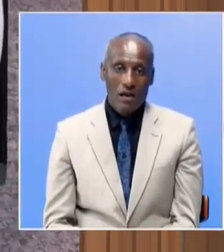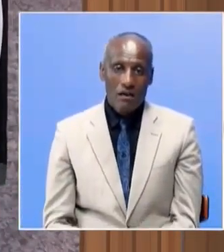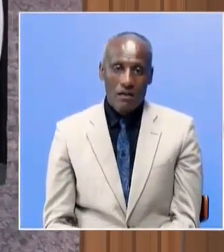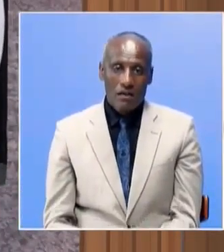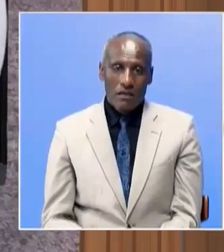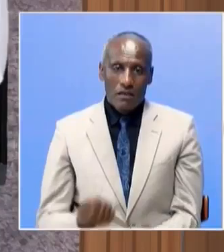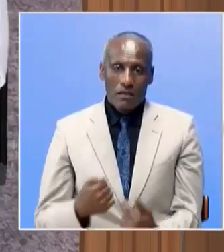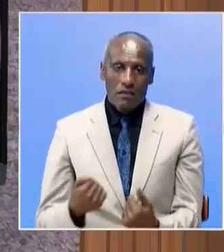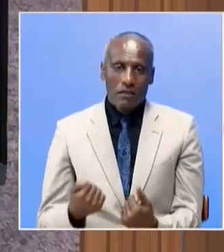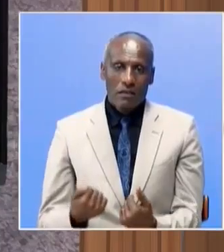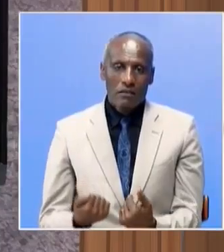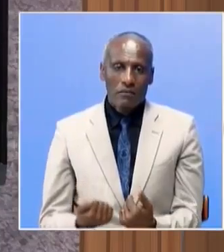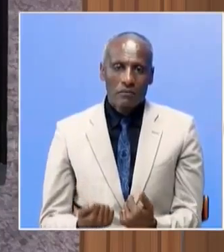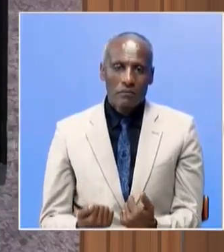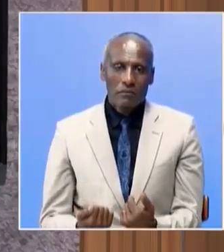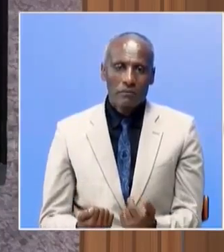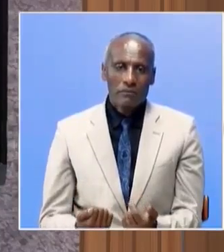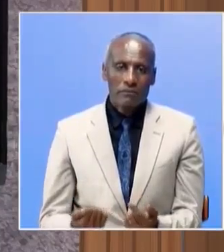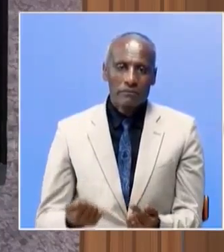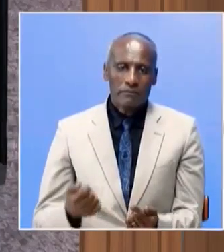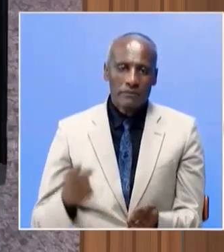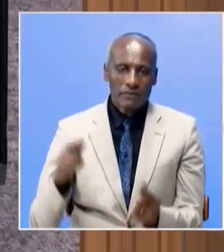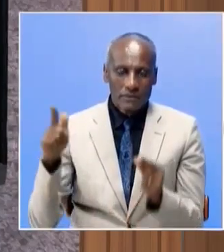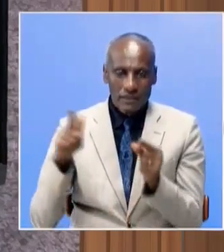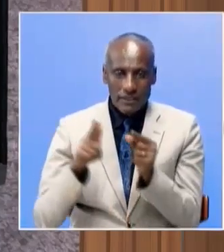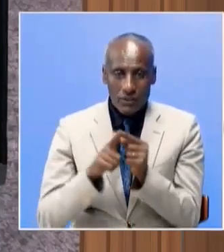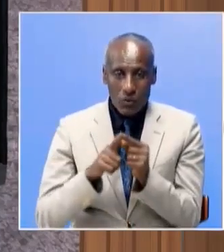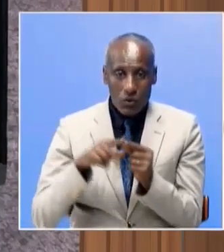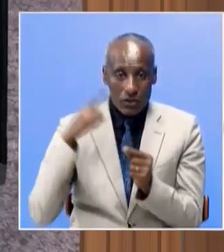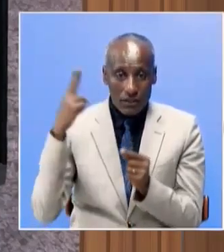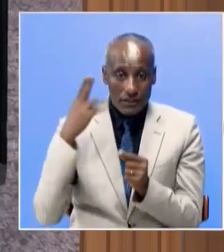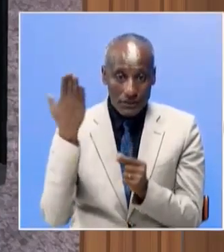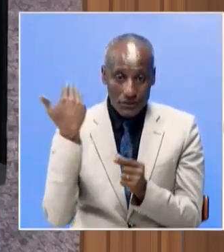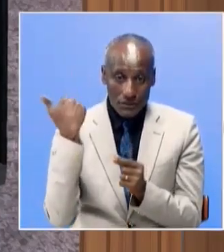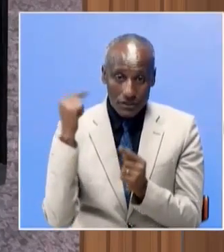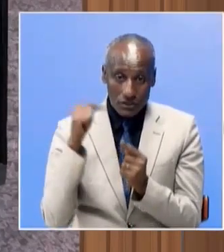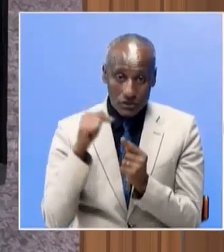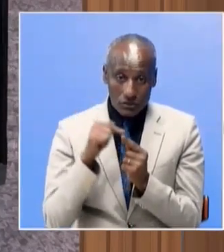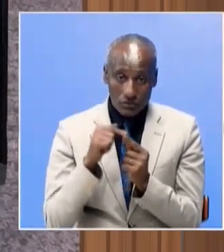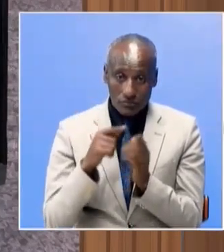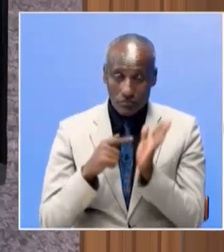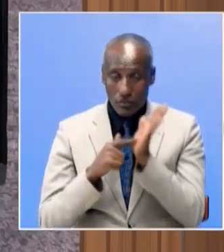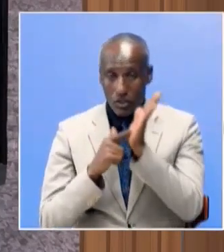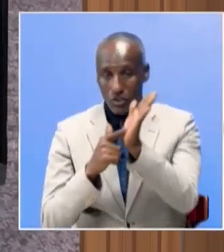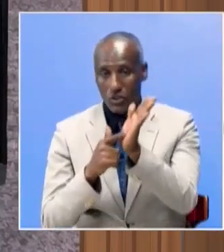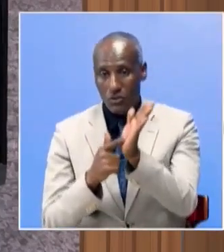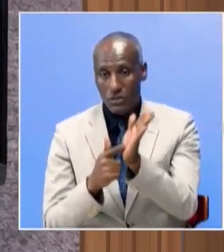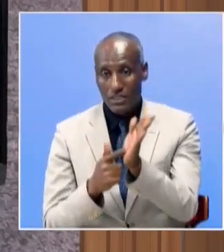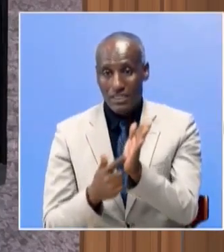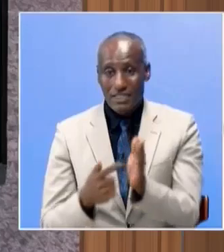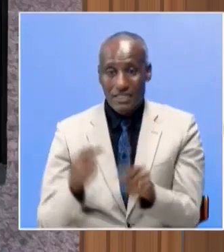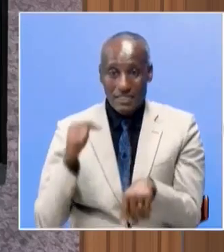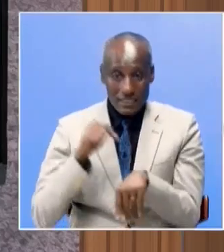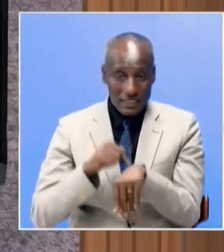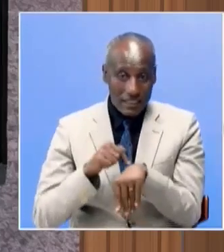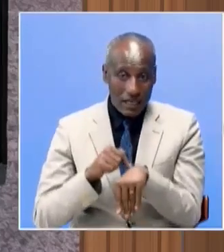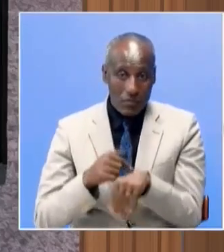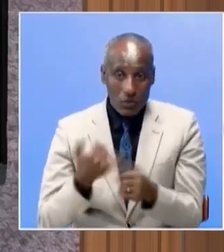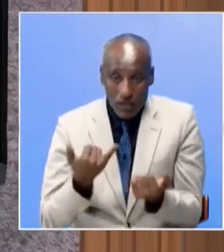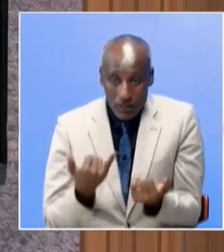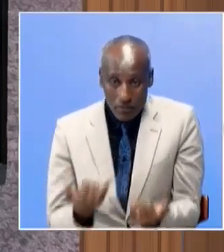games, the word used to shows us at the time of speaking, or maybe in the